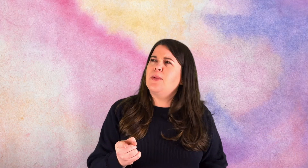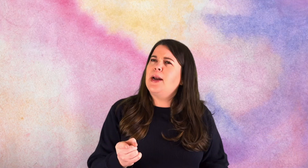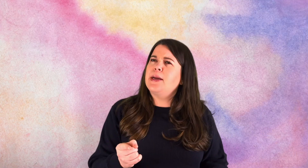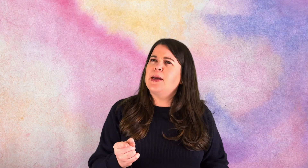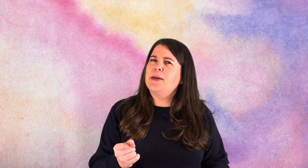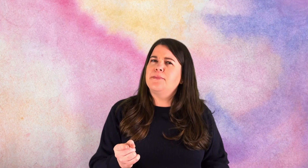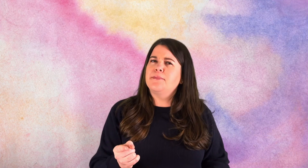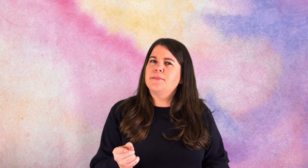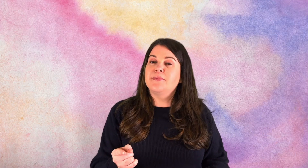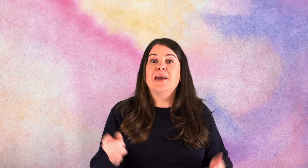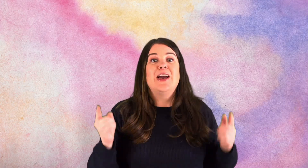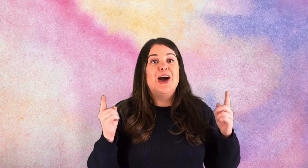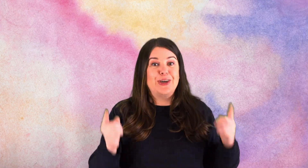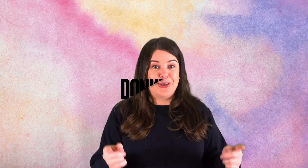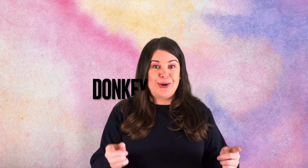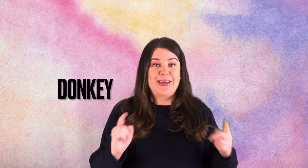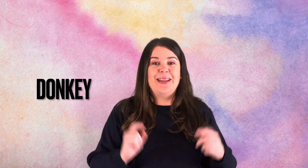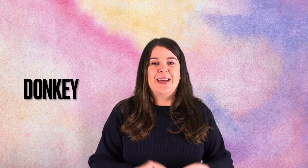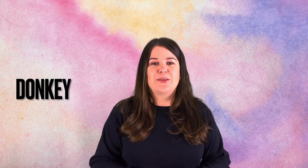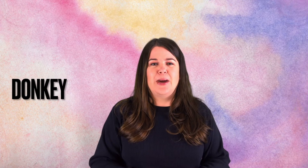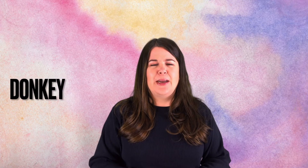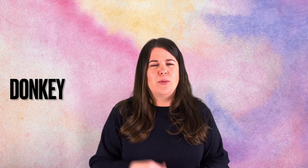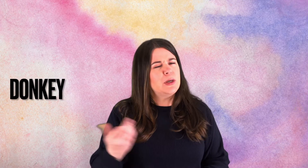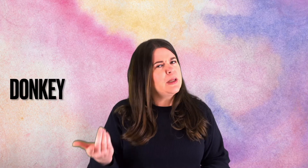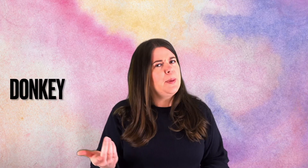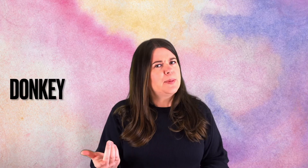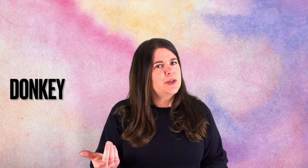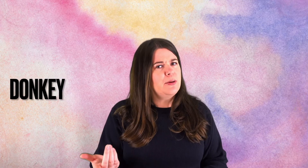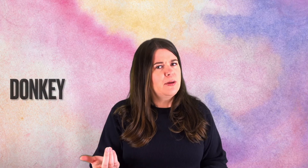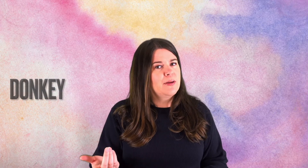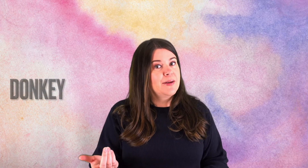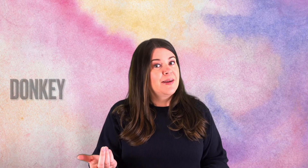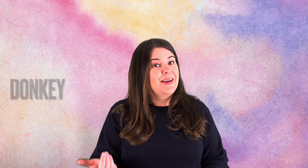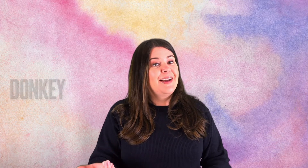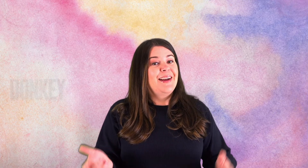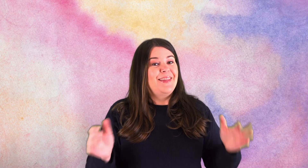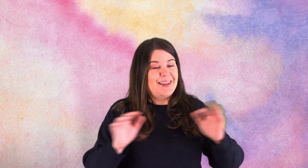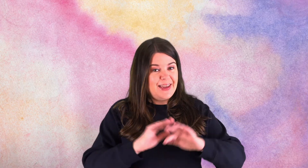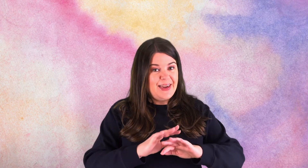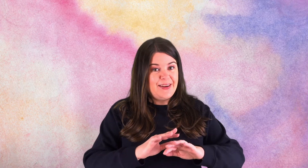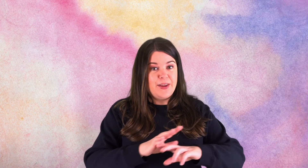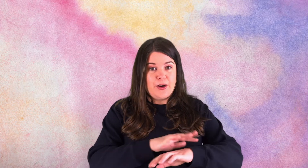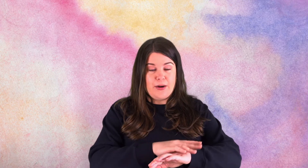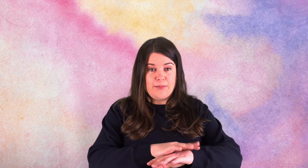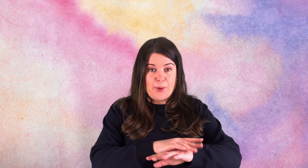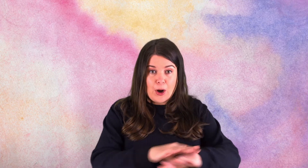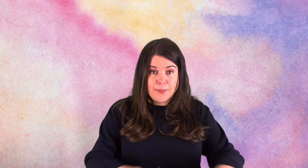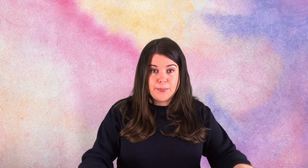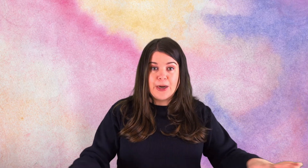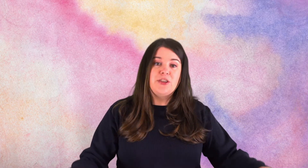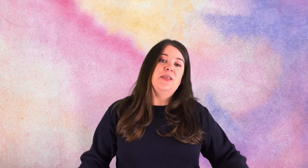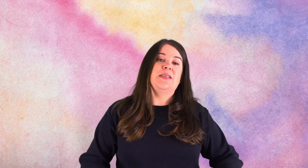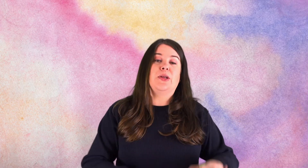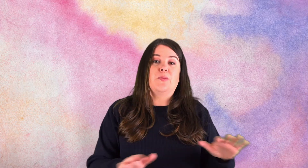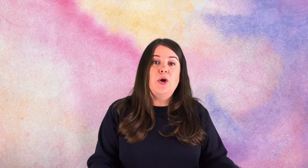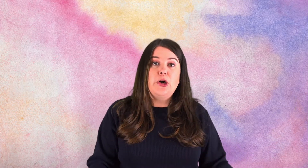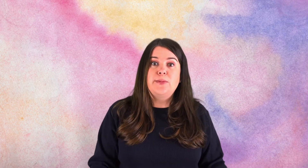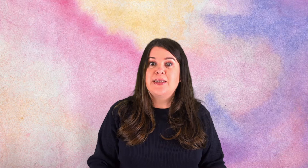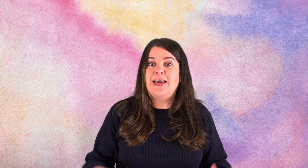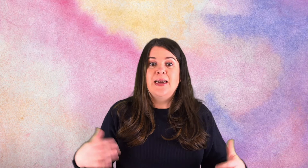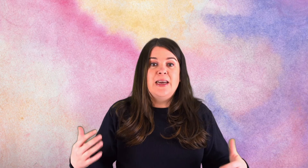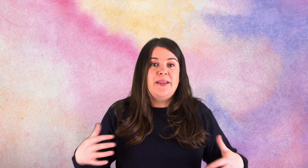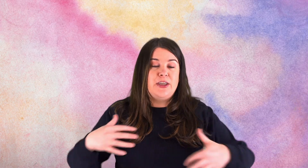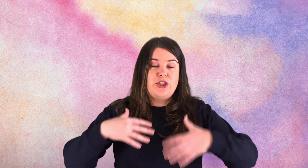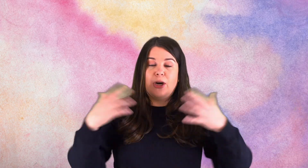what was he riding again? A donkey. That's right. And what did the people do? They laid their palm branches and their